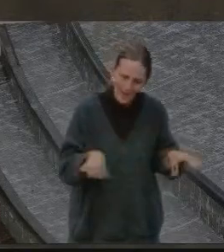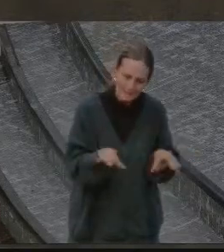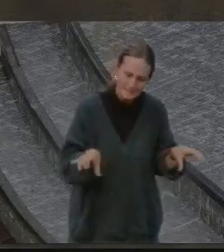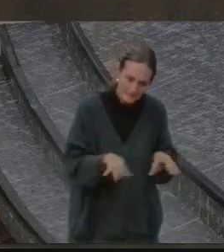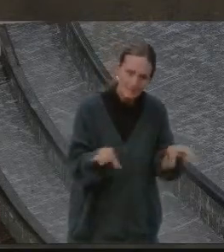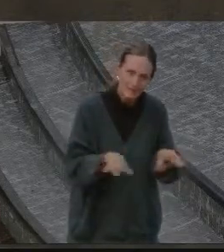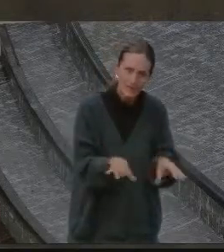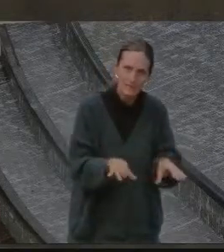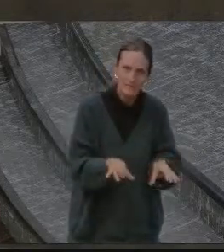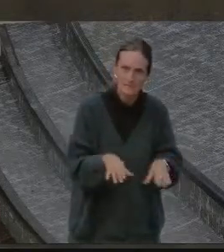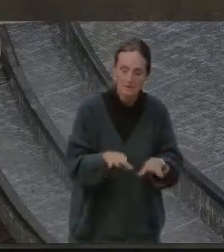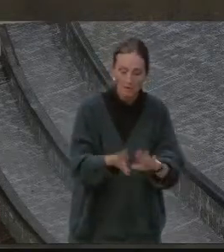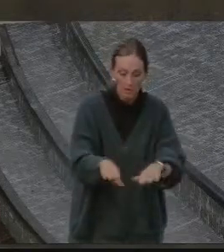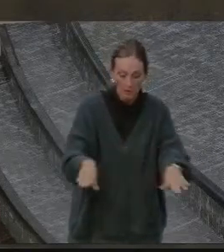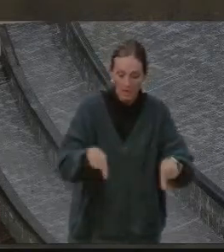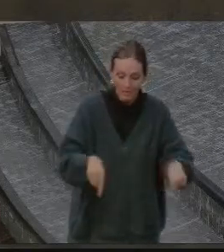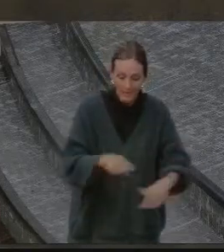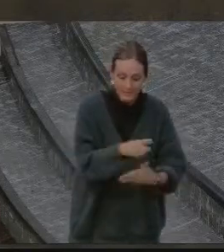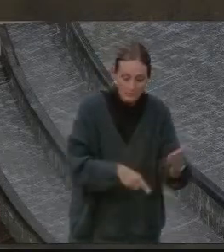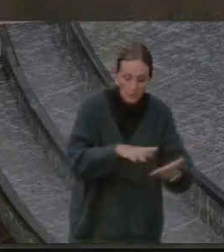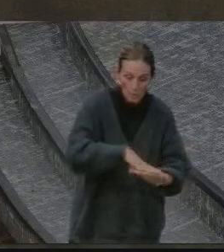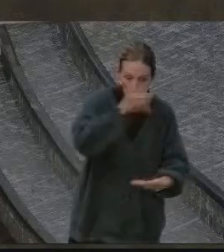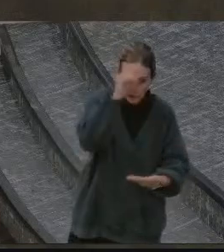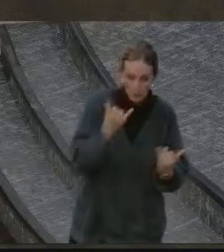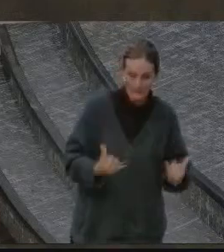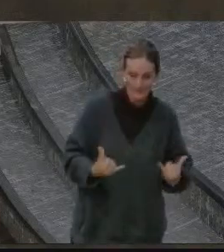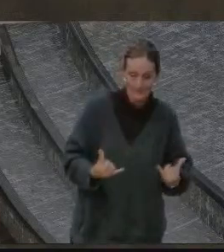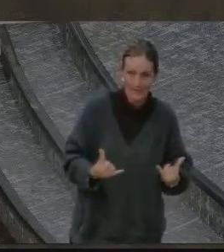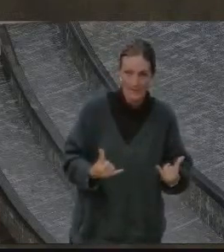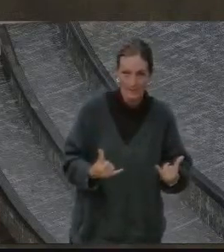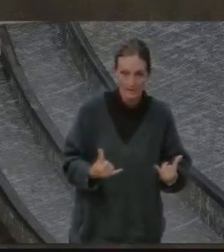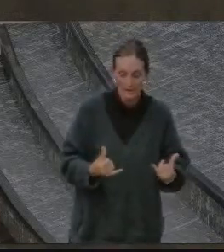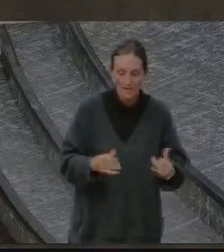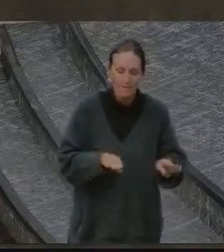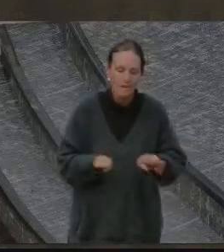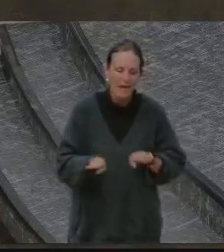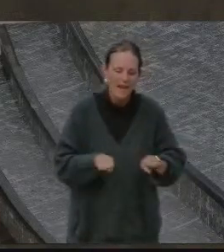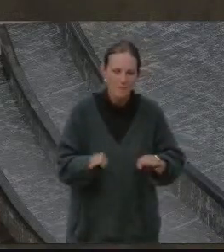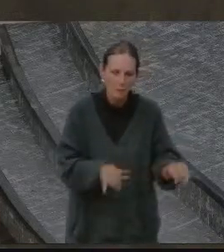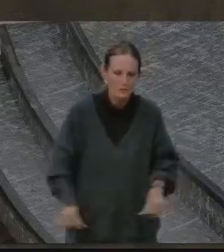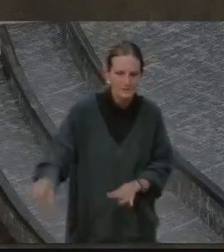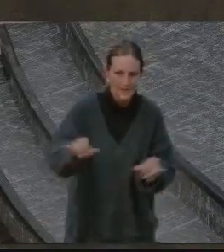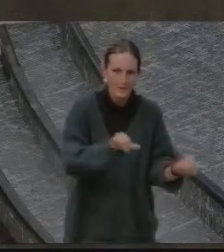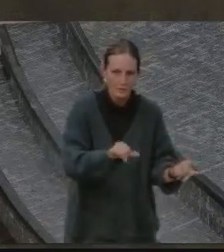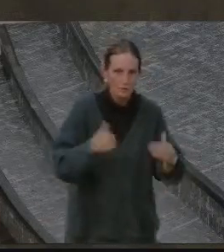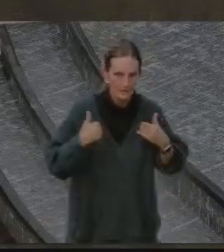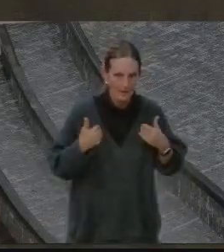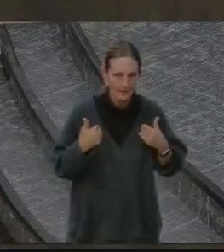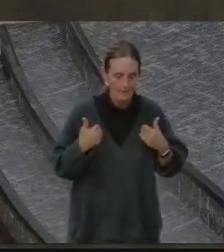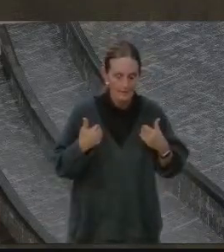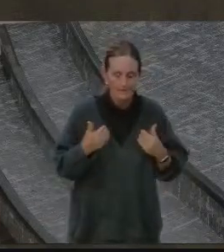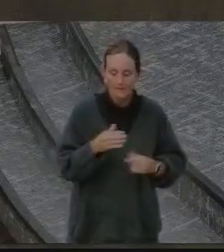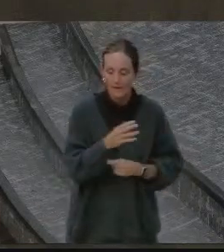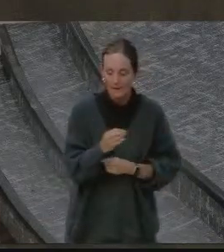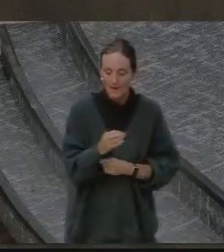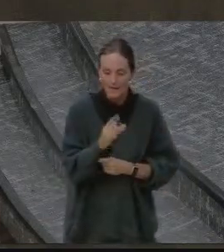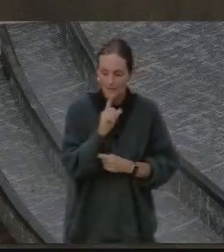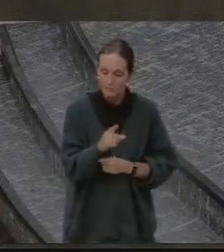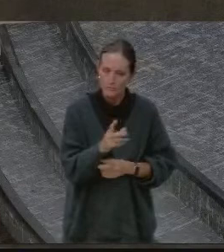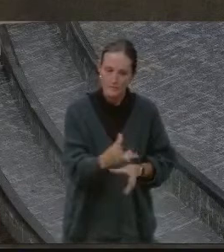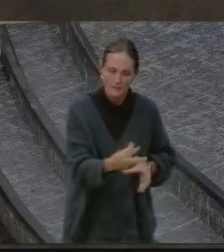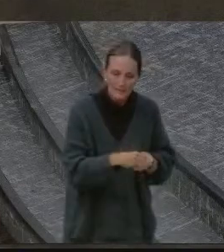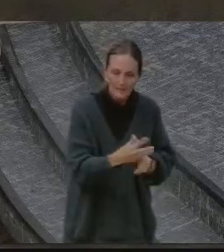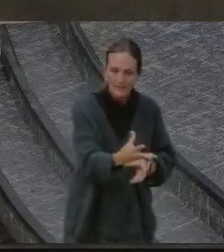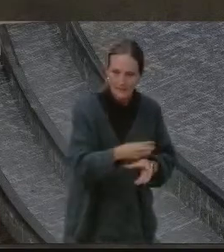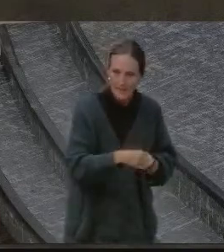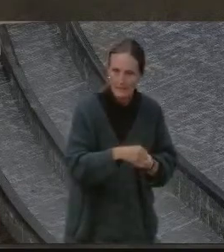we're doing, and this is what we're learning today, and there were basically behavioral standards, and it was just an engaging